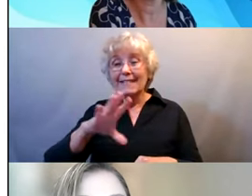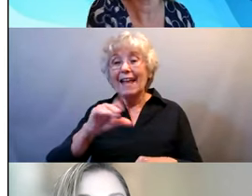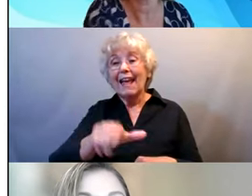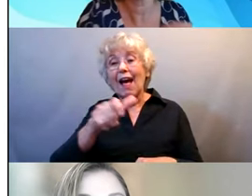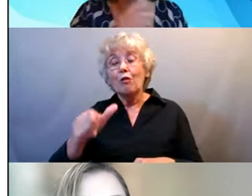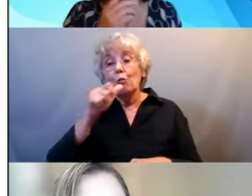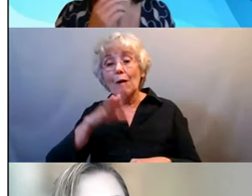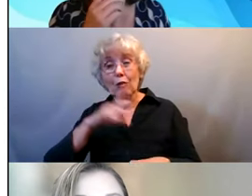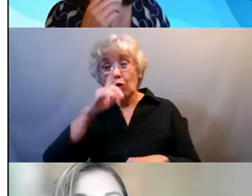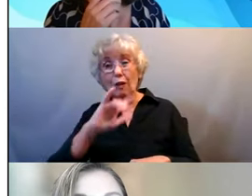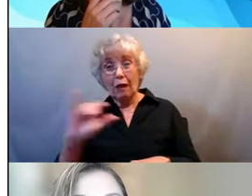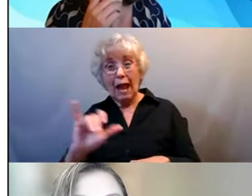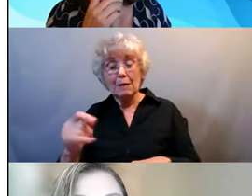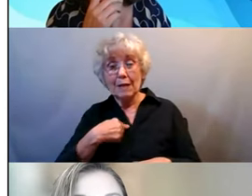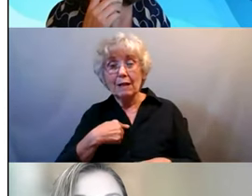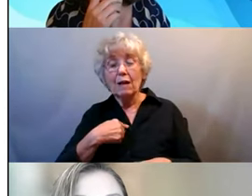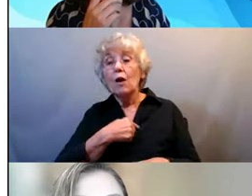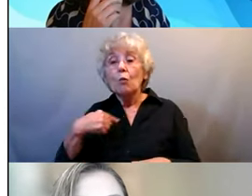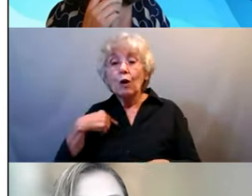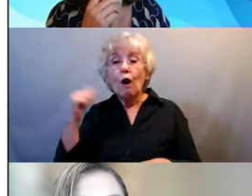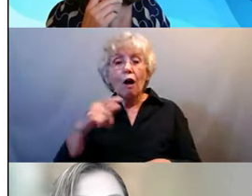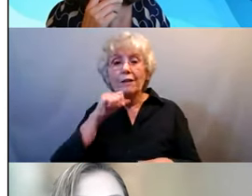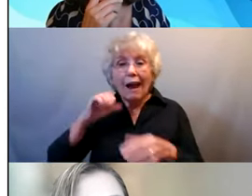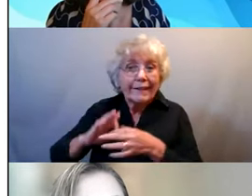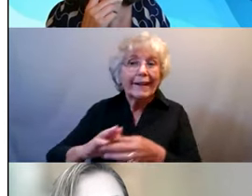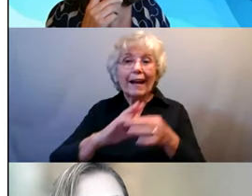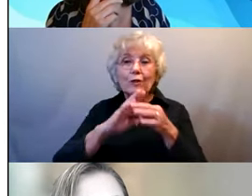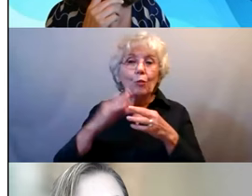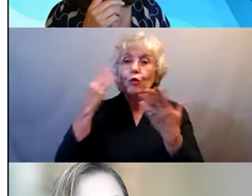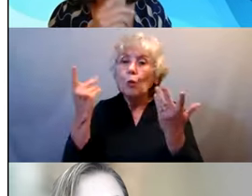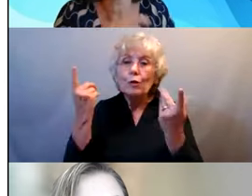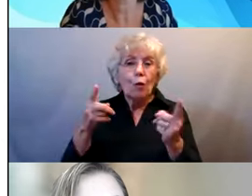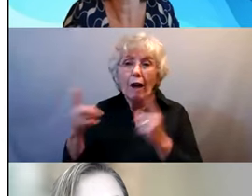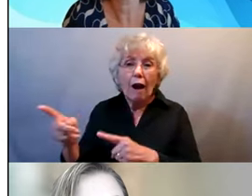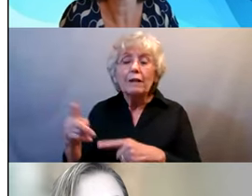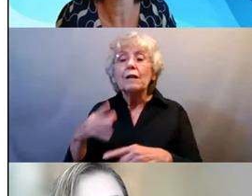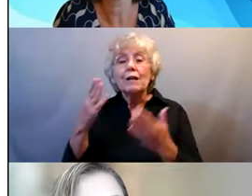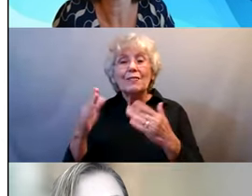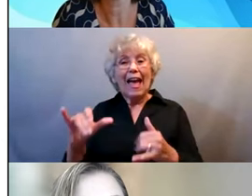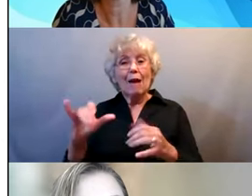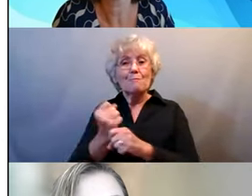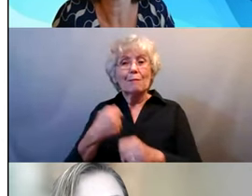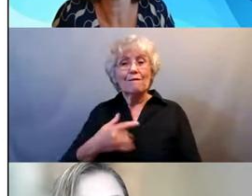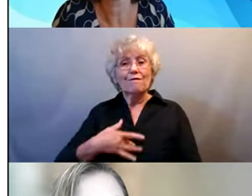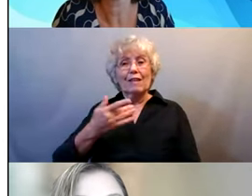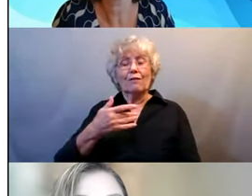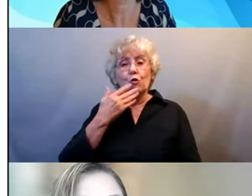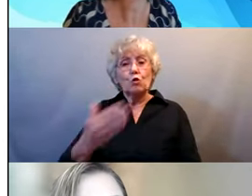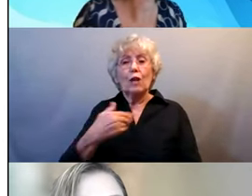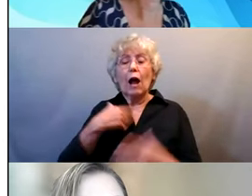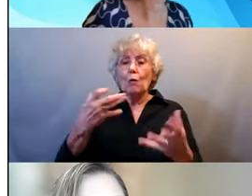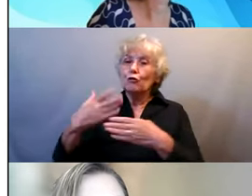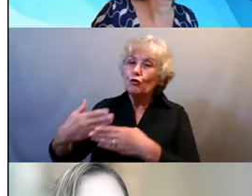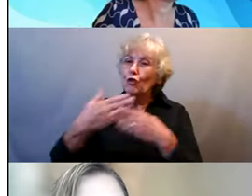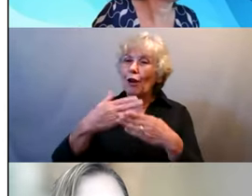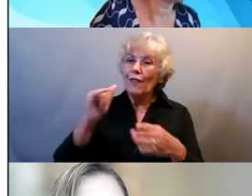like me and we're all just not connected. We don't know what's going on. And so this has made me feel good. I'm gonna share the information with